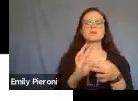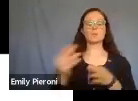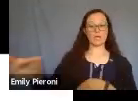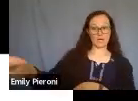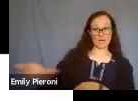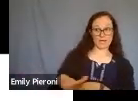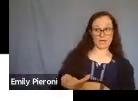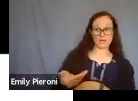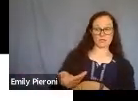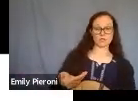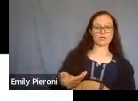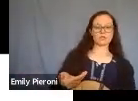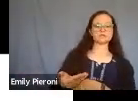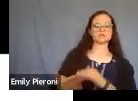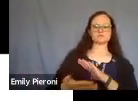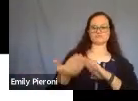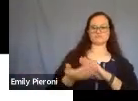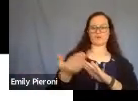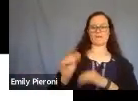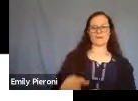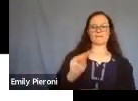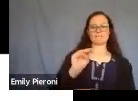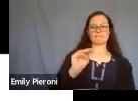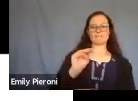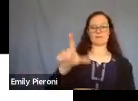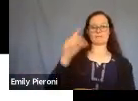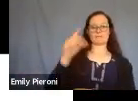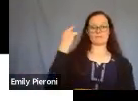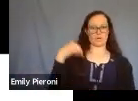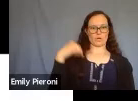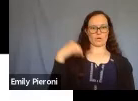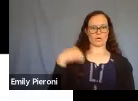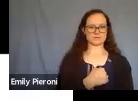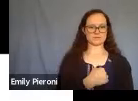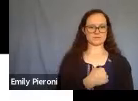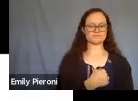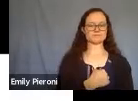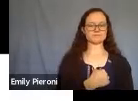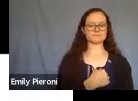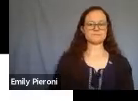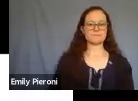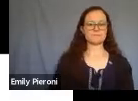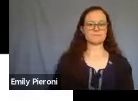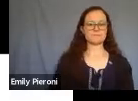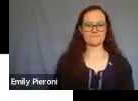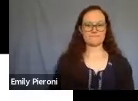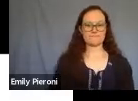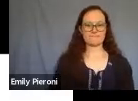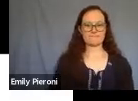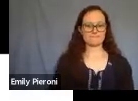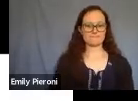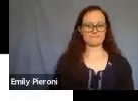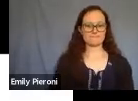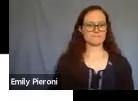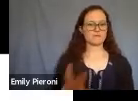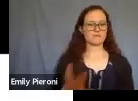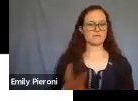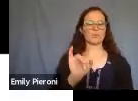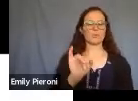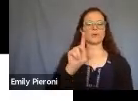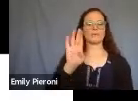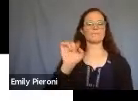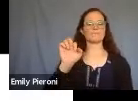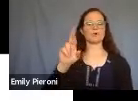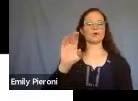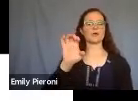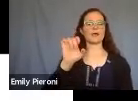and run that mill for us, the flour mill that we have. Wilbur Alice is one of our big contractors too. We have a plant here that